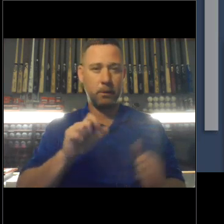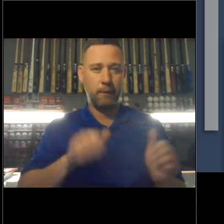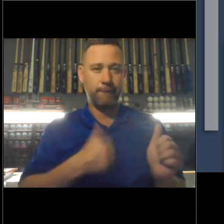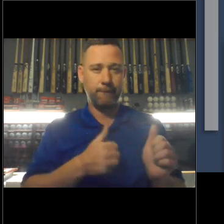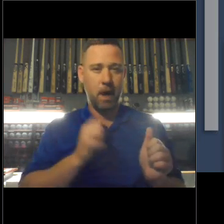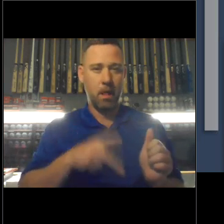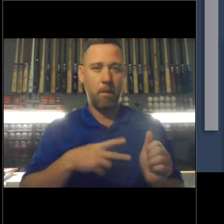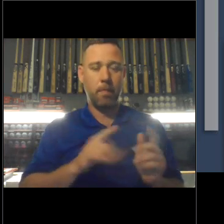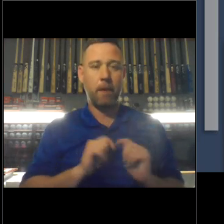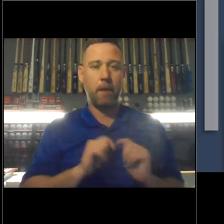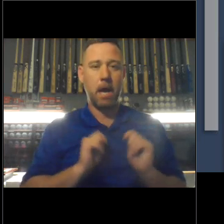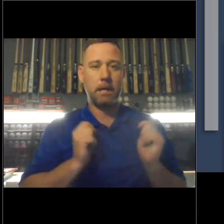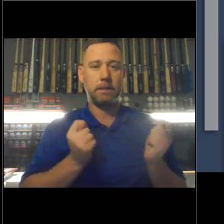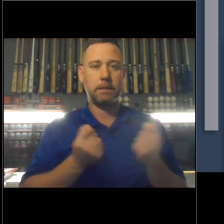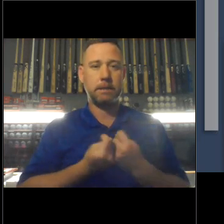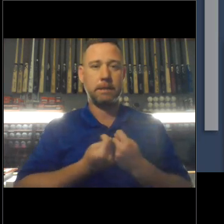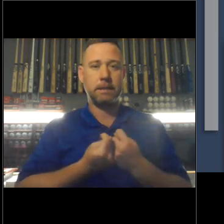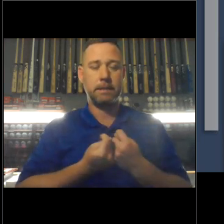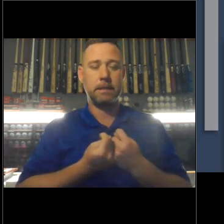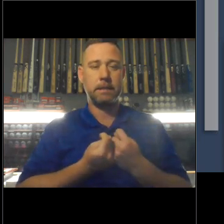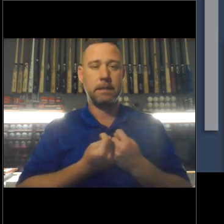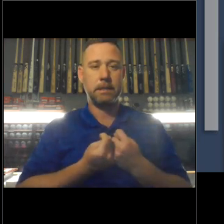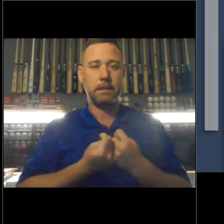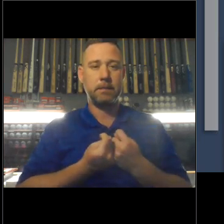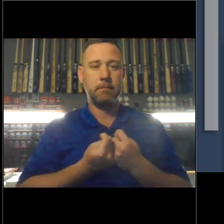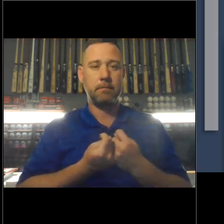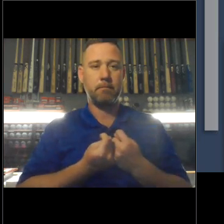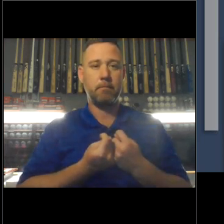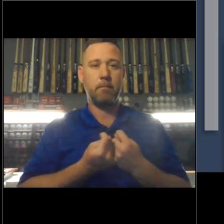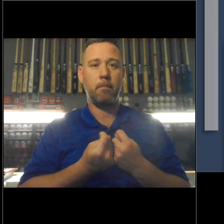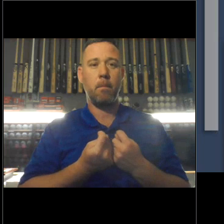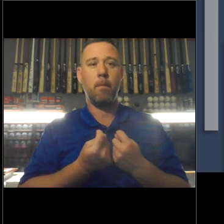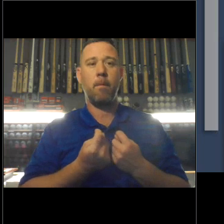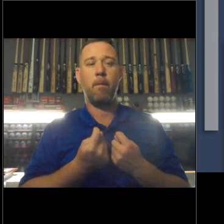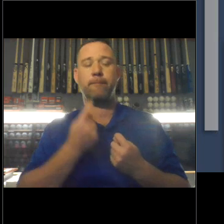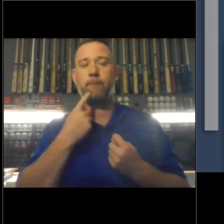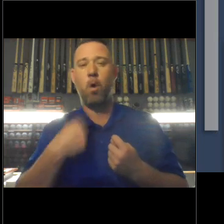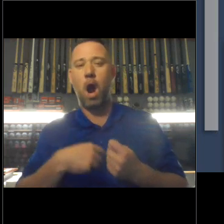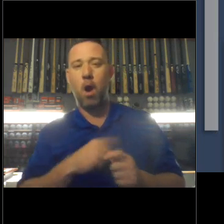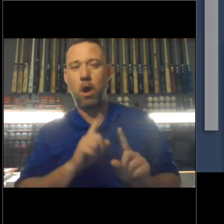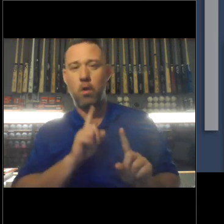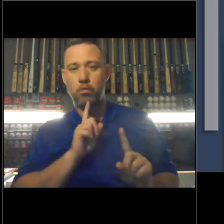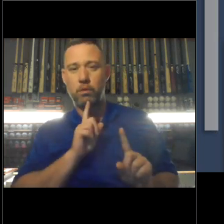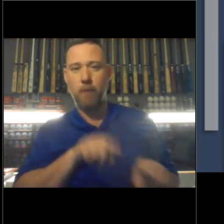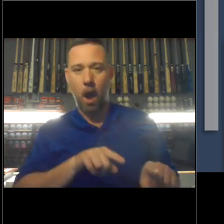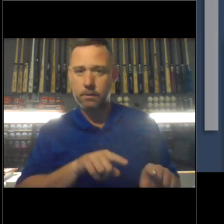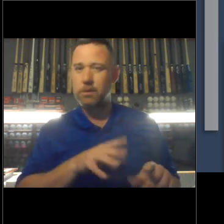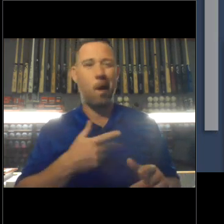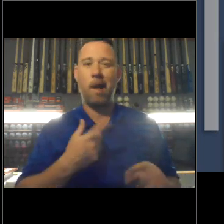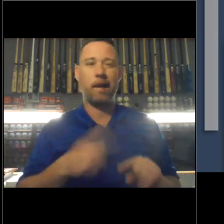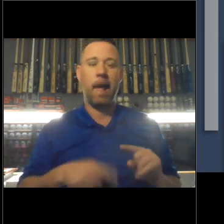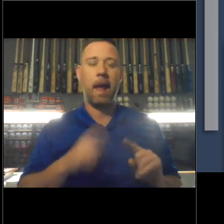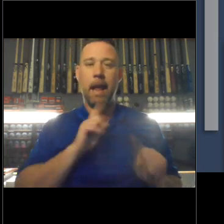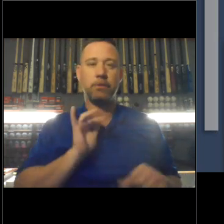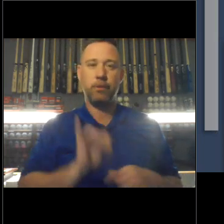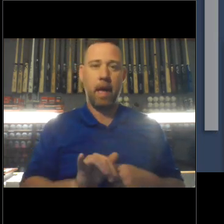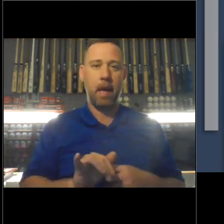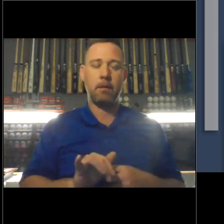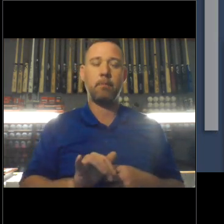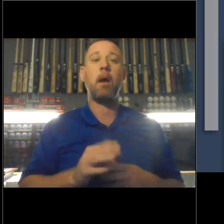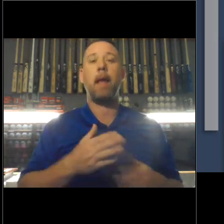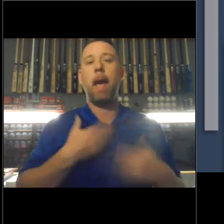my team on our response on that. So I can't answer that, but I'm